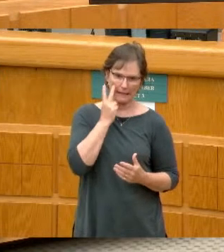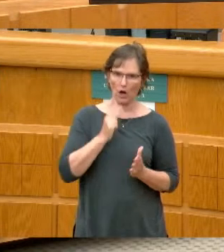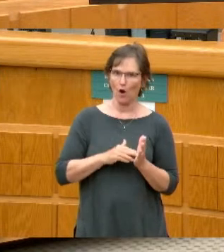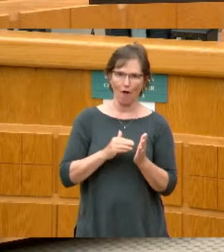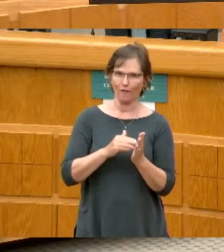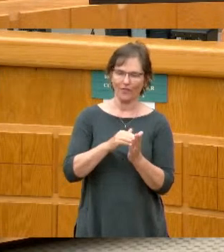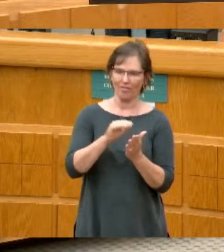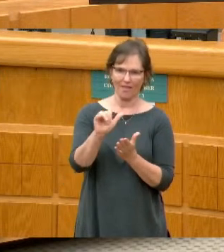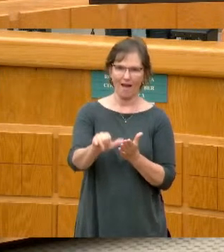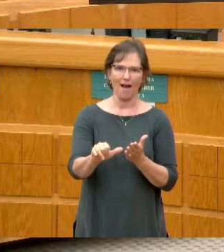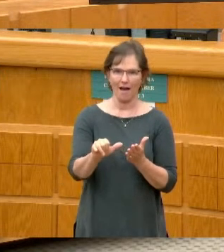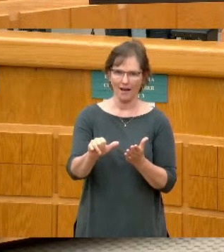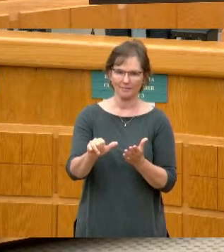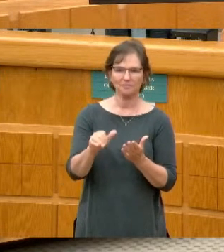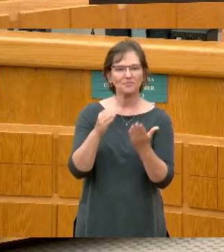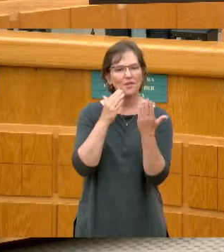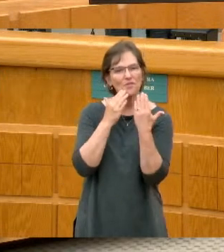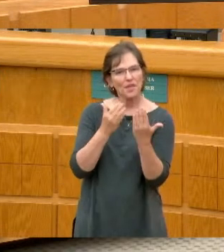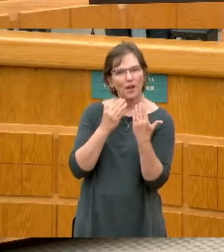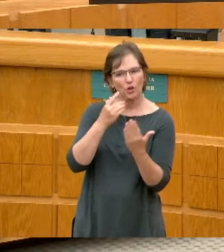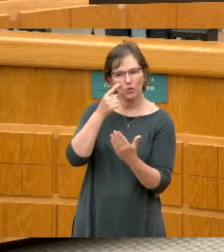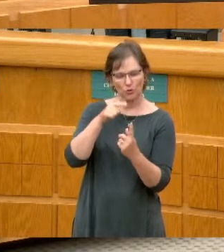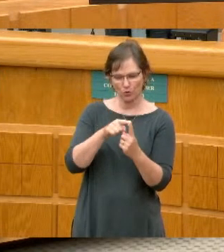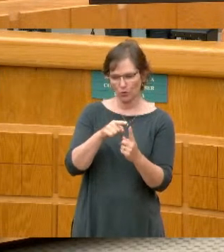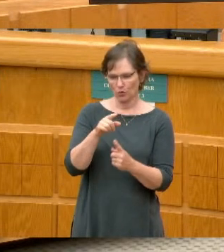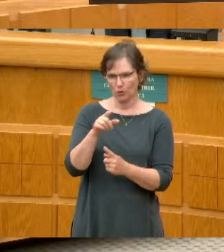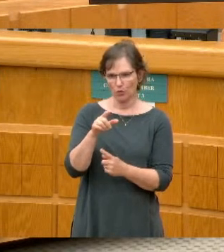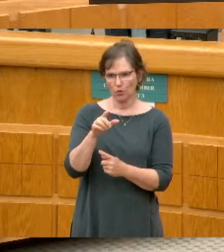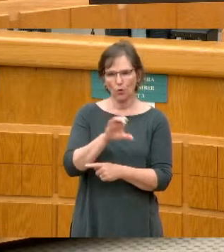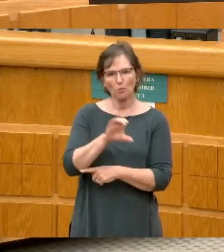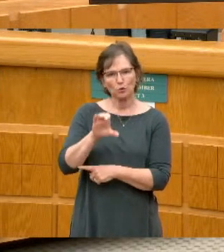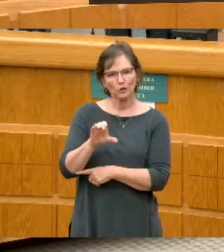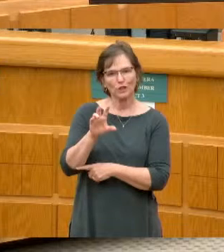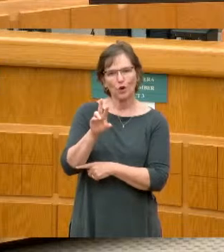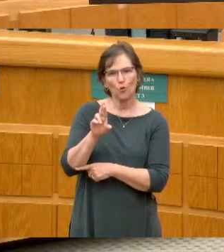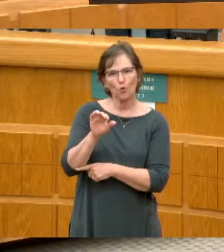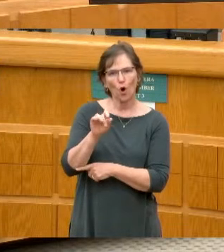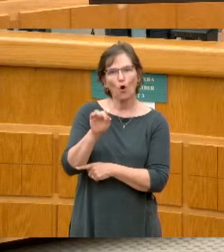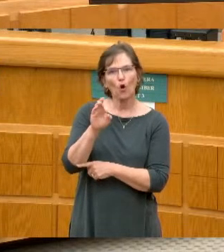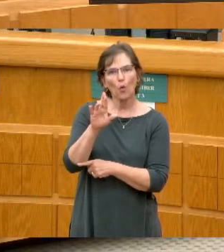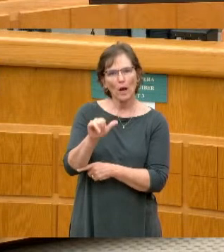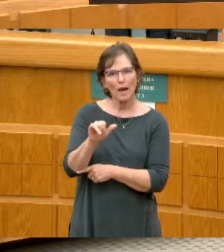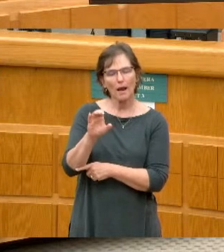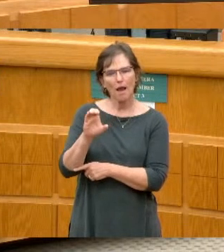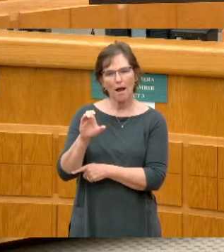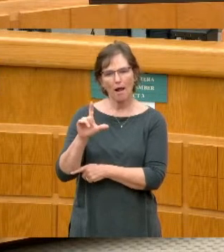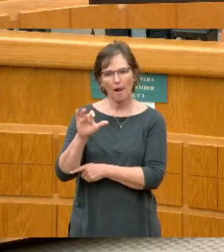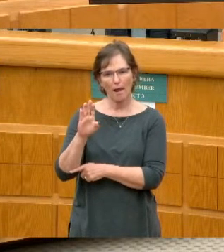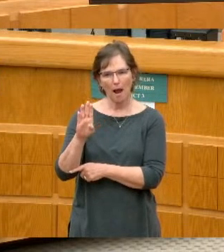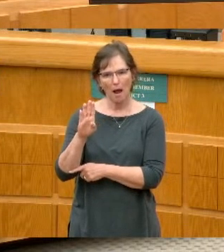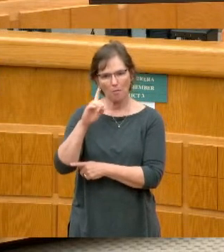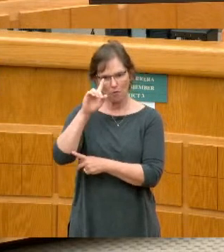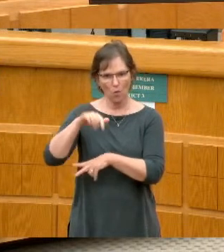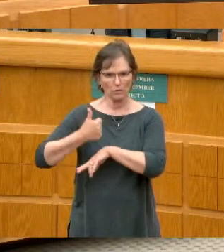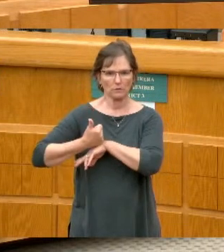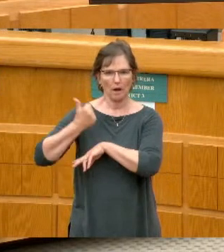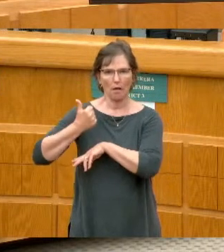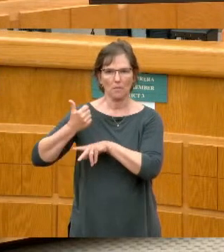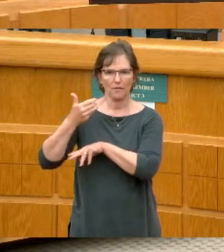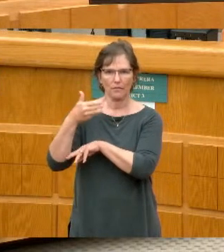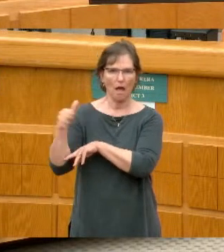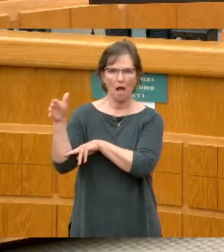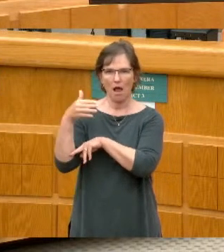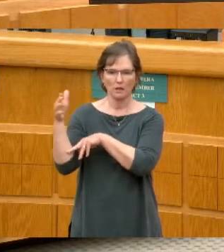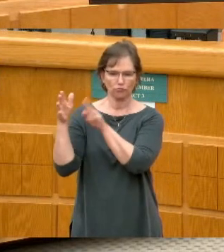Fortunately, there's enough there to make the flags all stand out and wave, and it's a beautiful sight, and one you won't see very